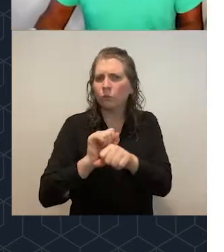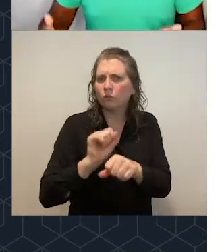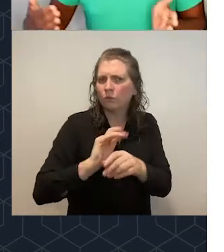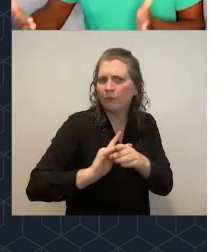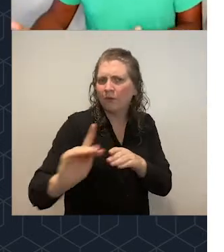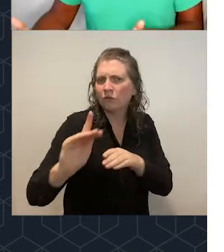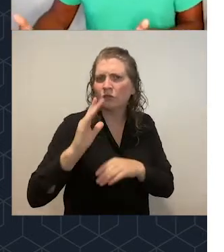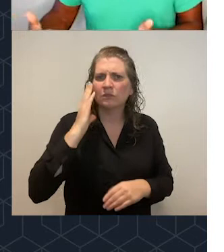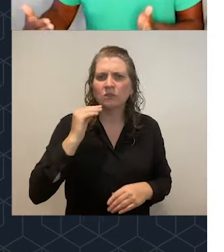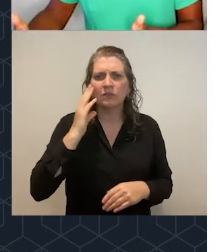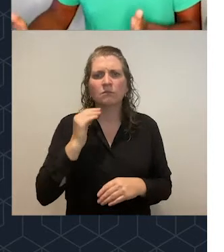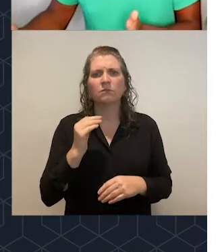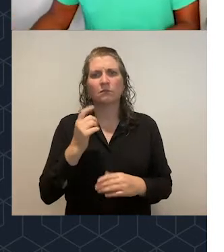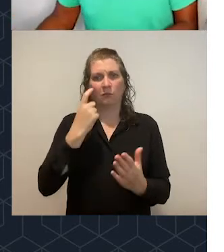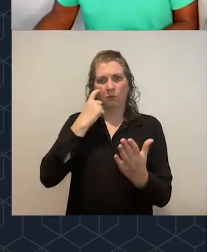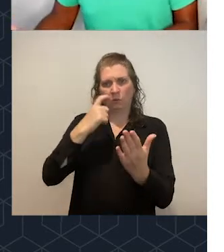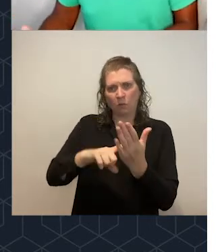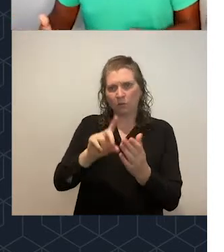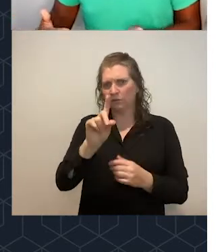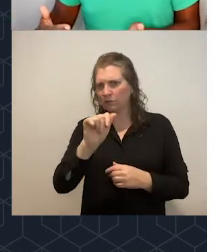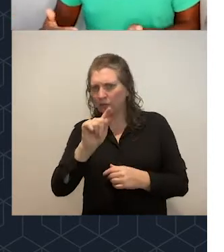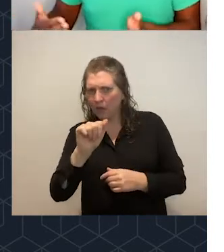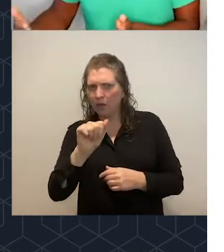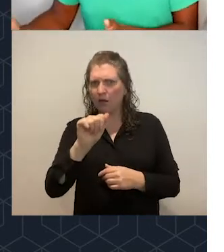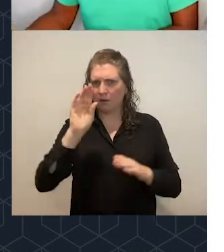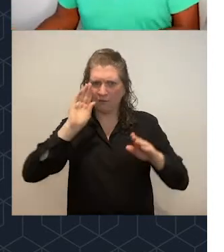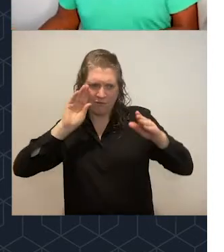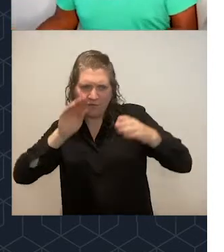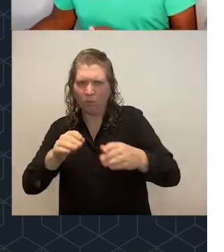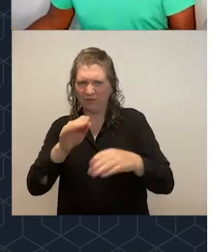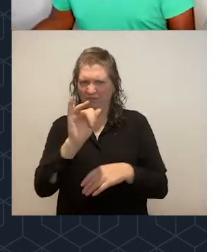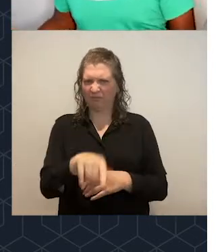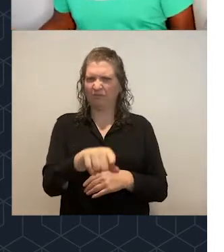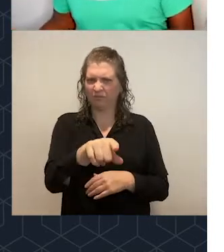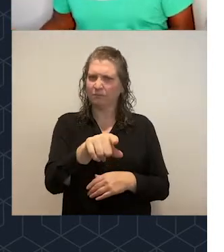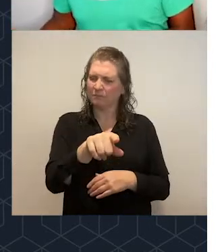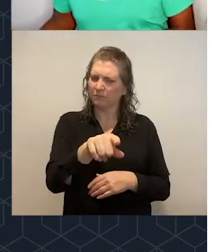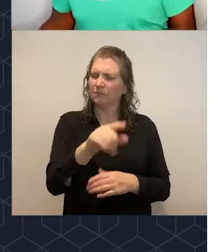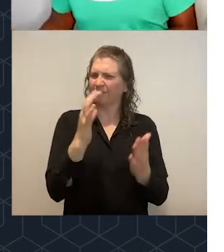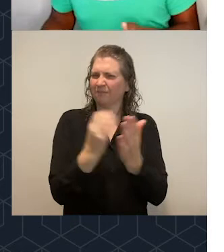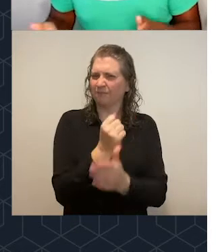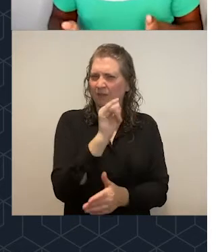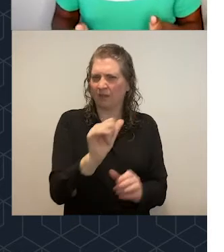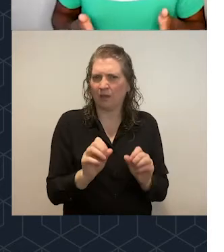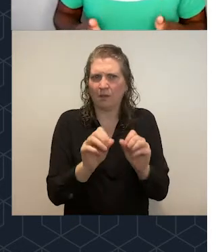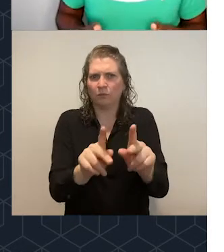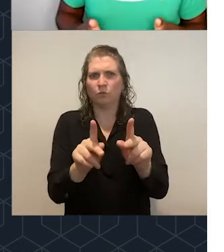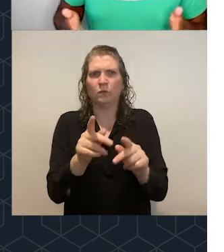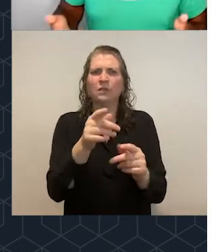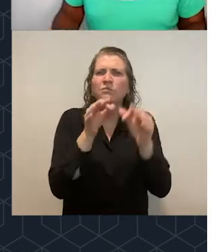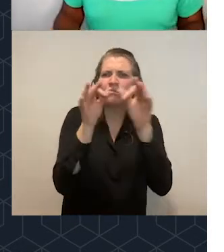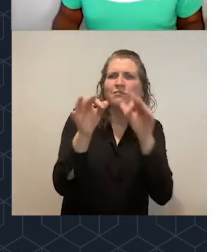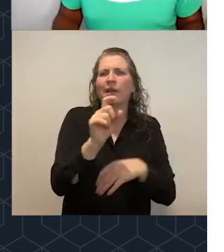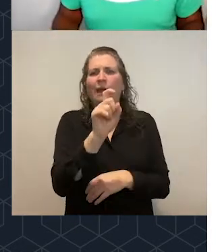skills that I'm able to utilize my skill set to be a bar-raising candidate along the way. Now, when you're looking at the